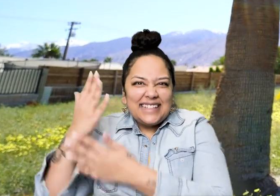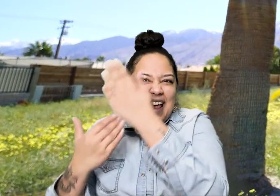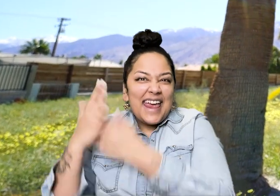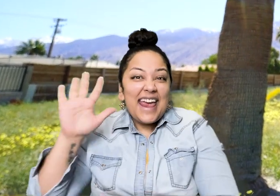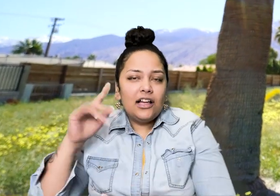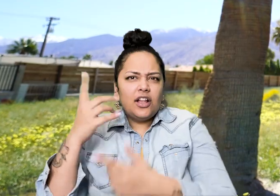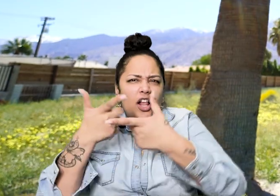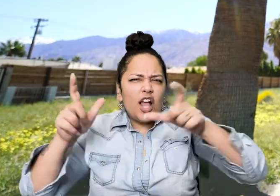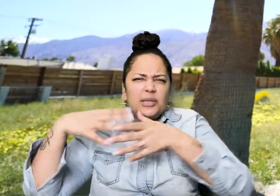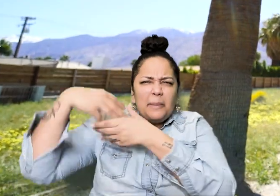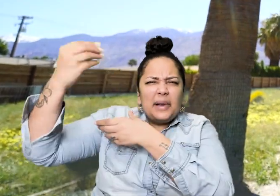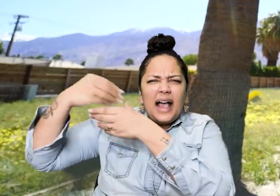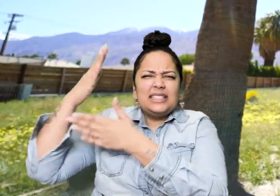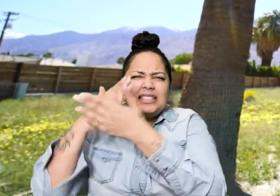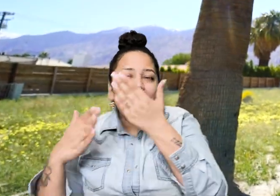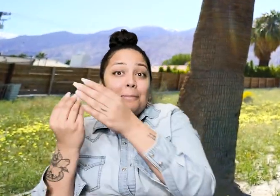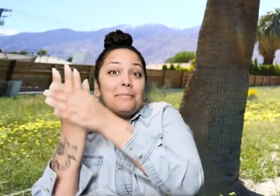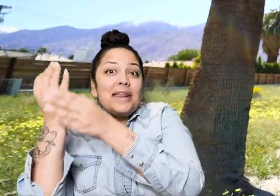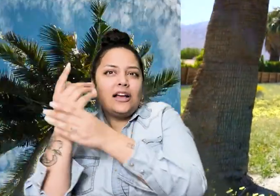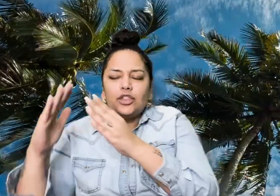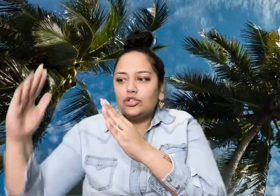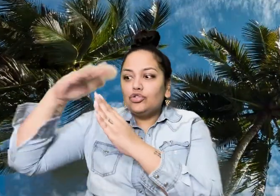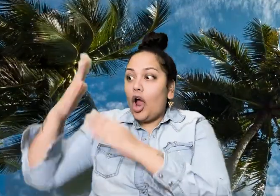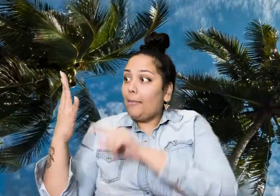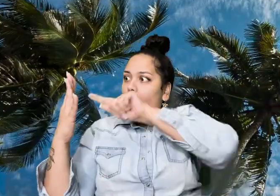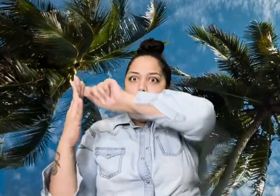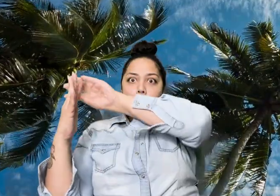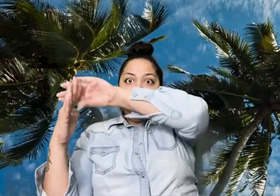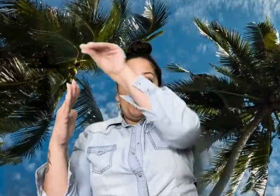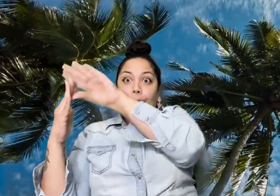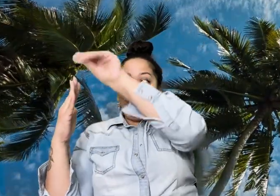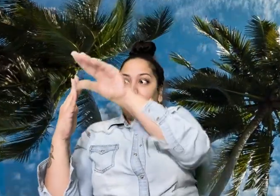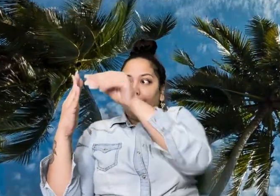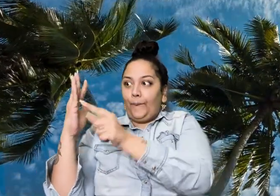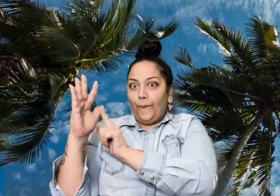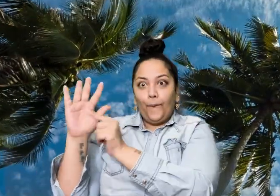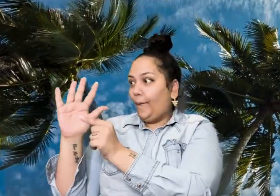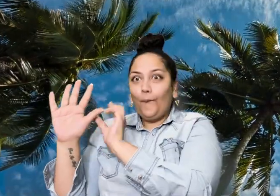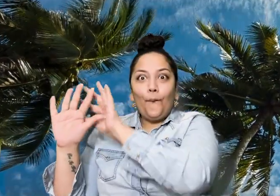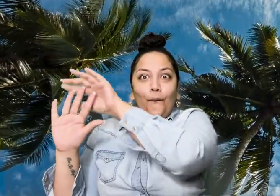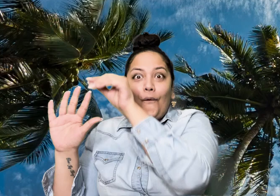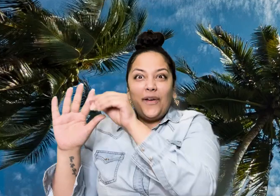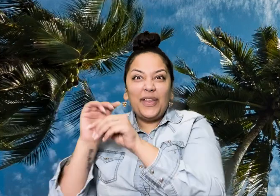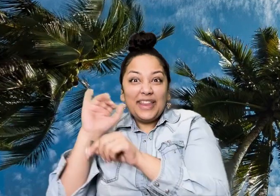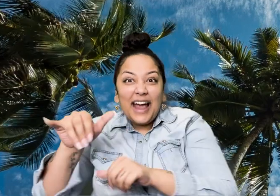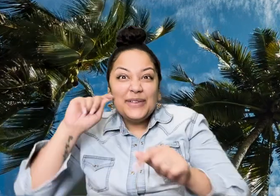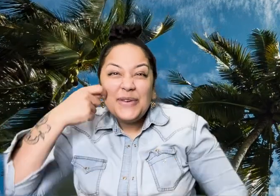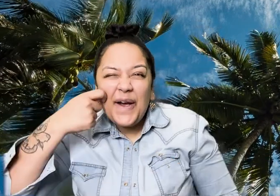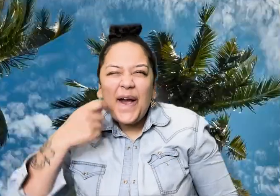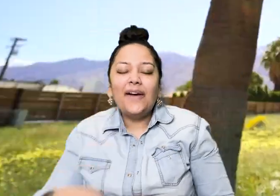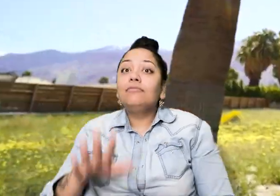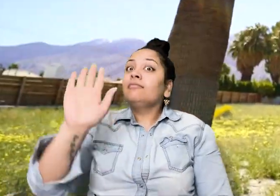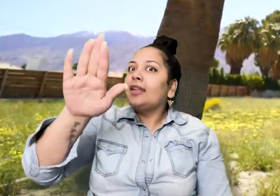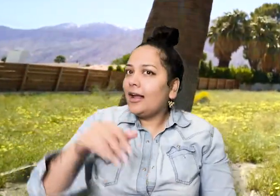the palm of your hand. Because those big leaves look just like some palms at the top of the tree. Isn't